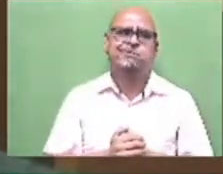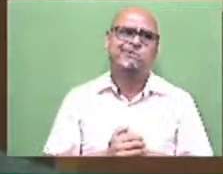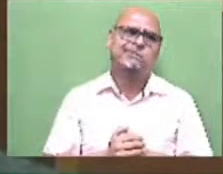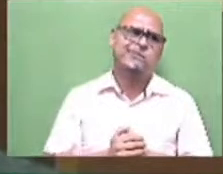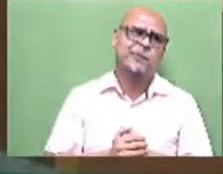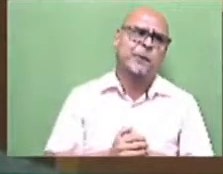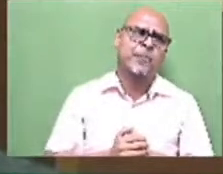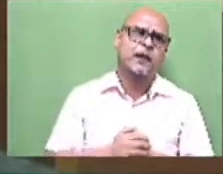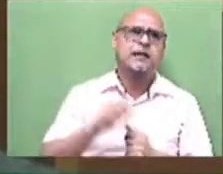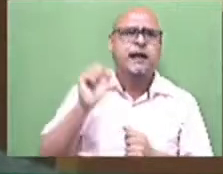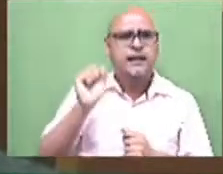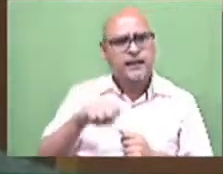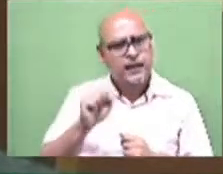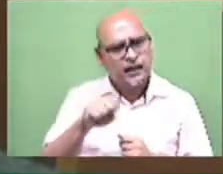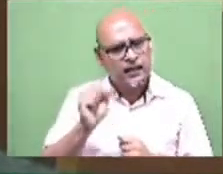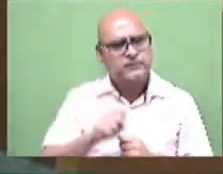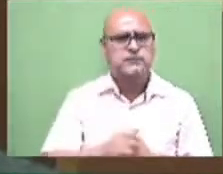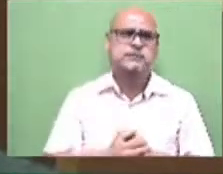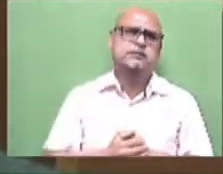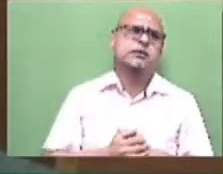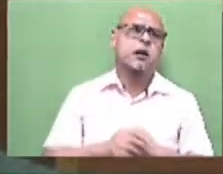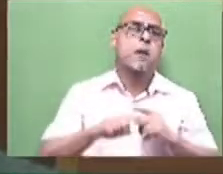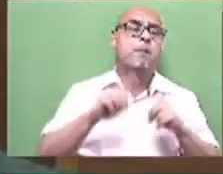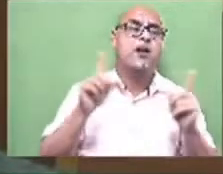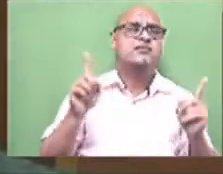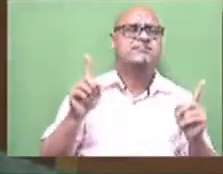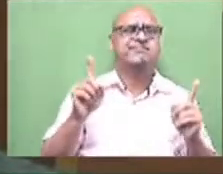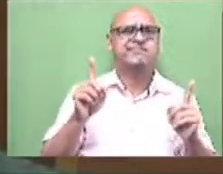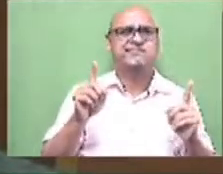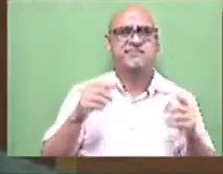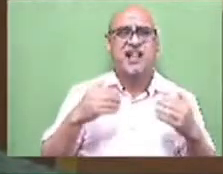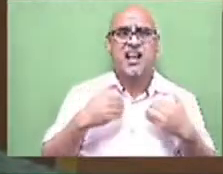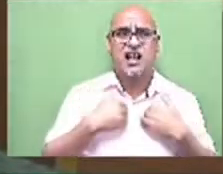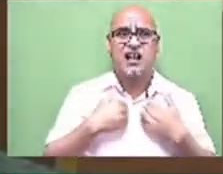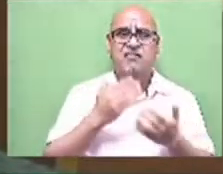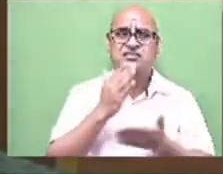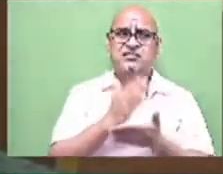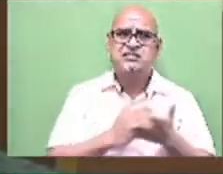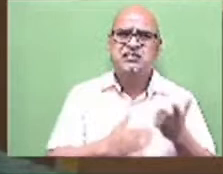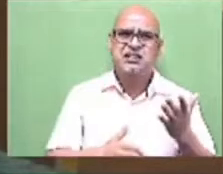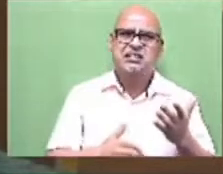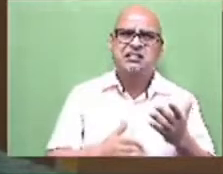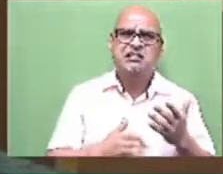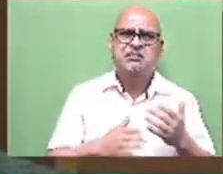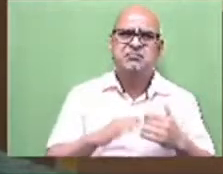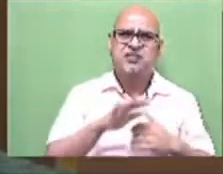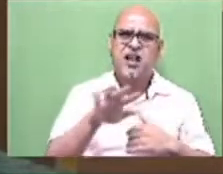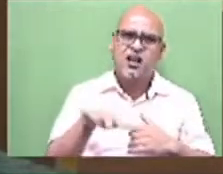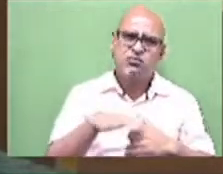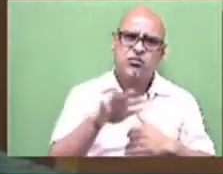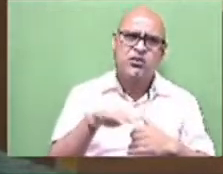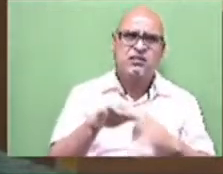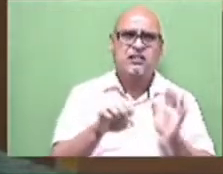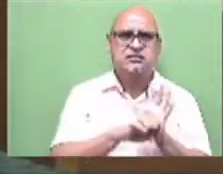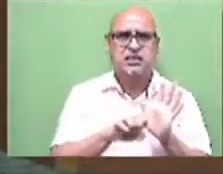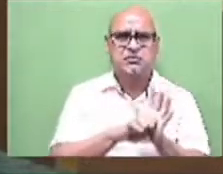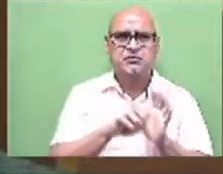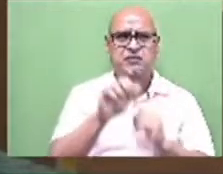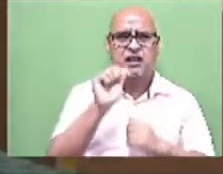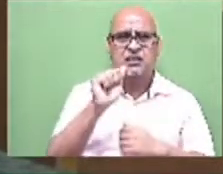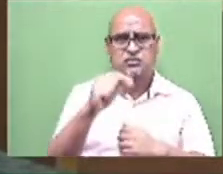by law, but there will be many nebulous areas. And for example, the Attorney General mentioned that a police